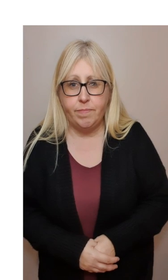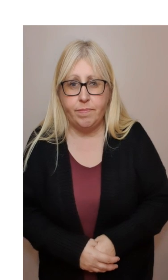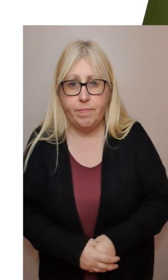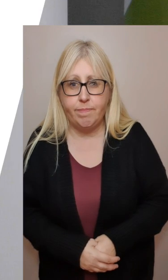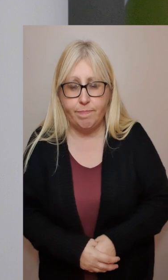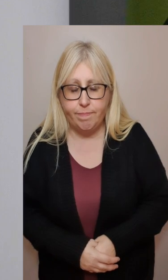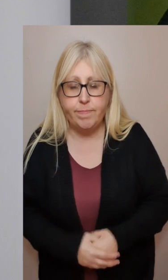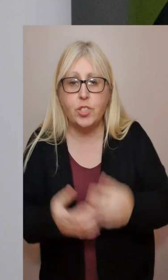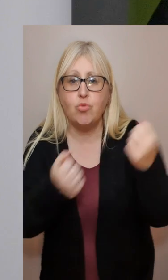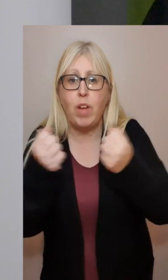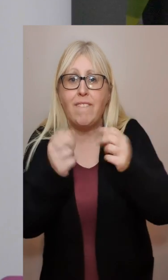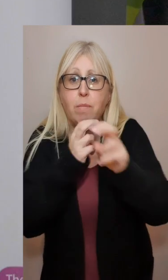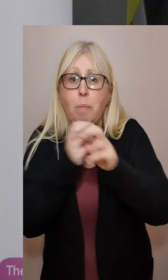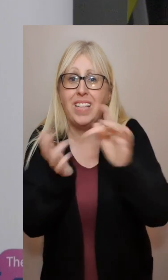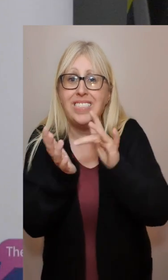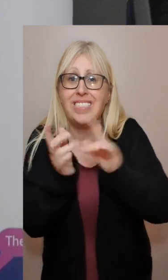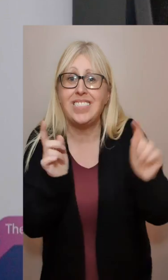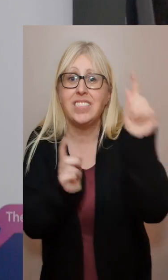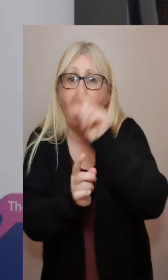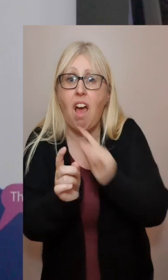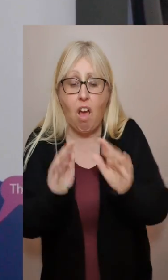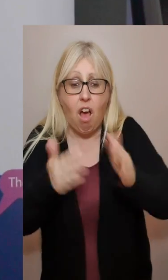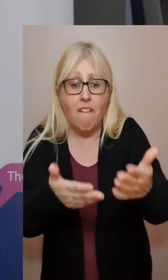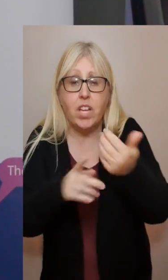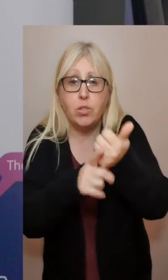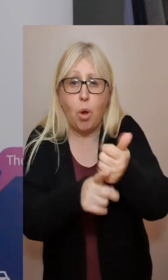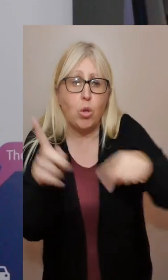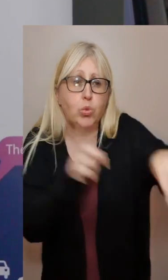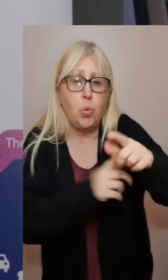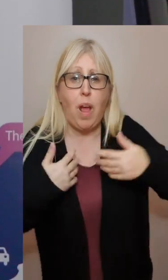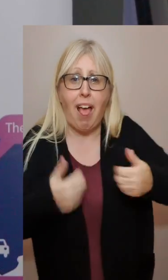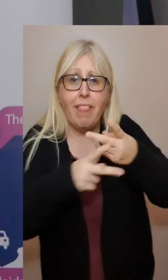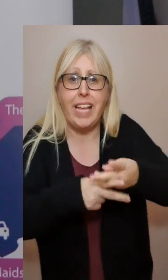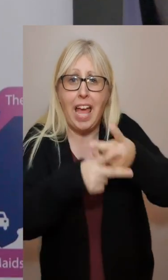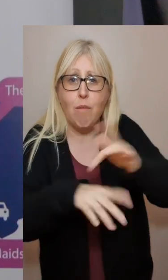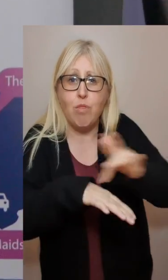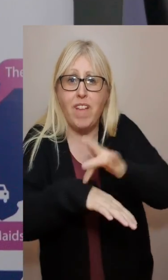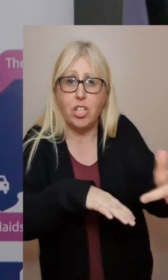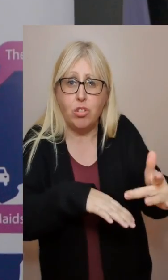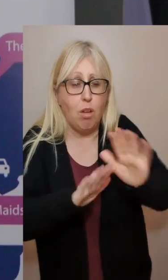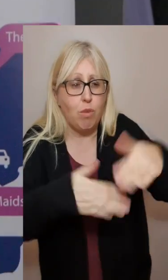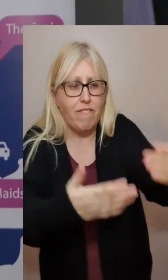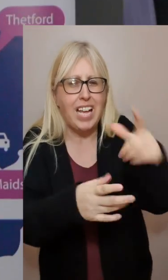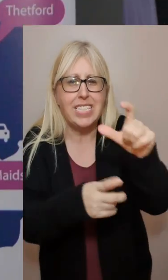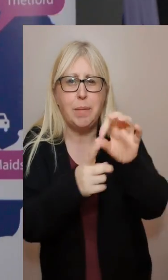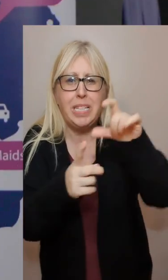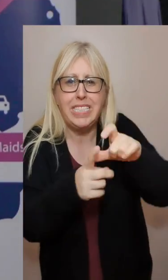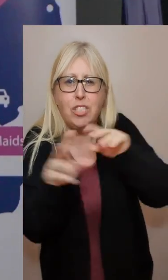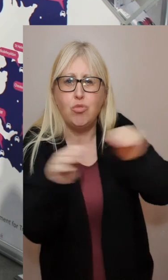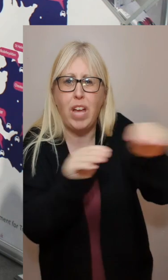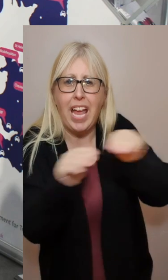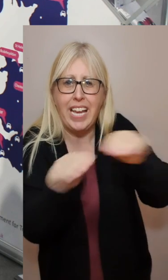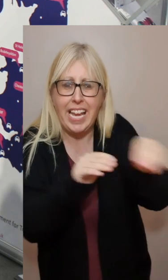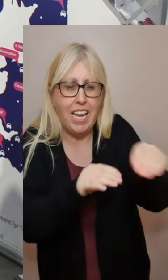The driving mobility centres also offer support to healthcare professionals by providing CPD accredited training